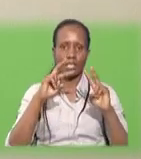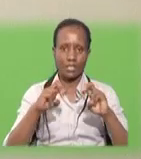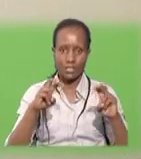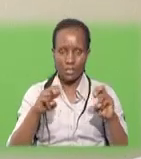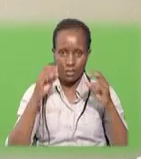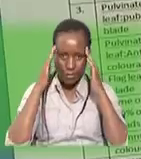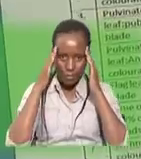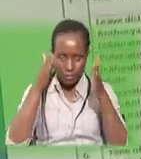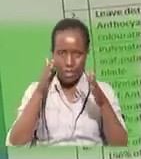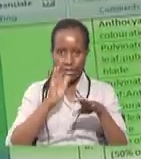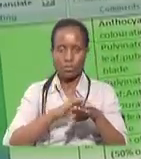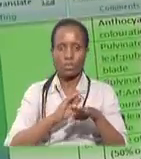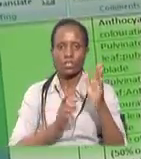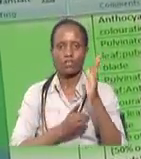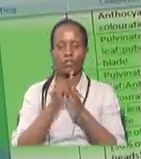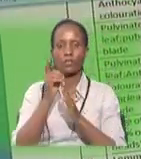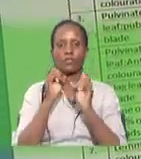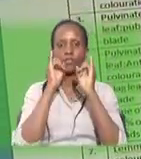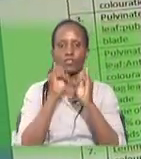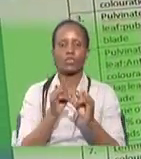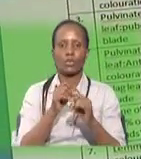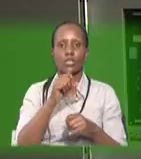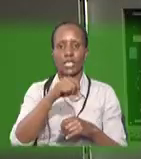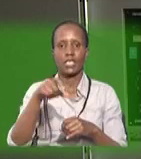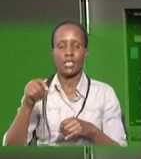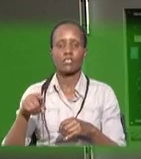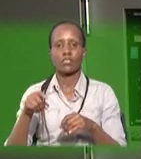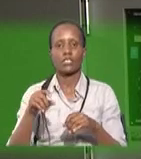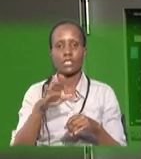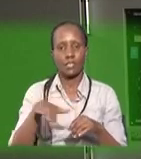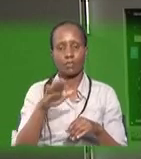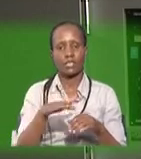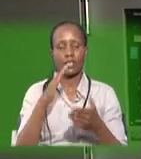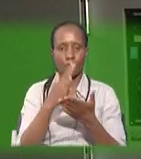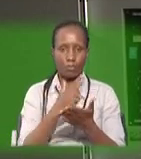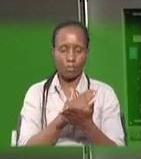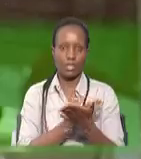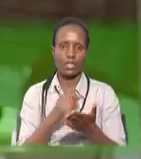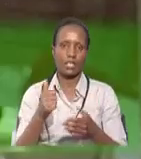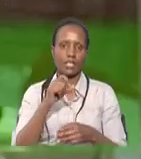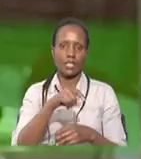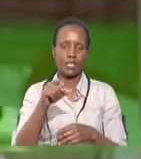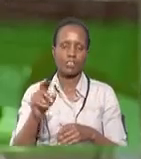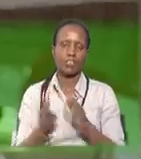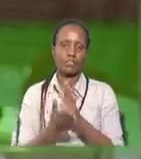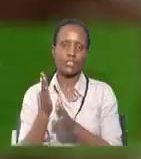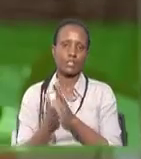NIB's research focuses on development of new irrigation schemes and improvement of irrigation efficiency.